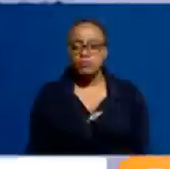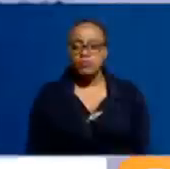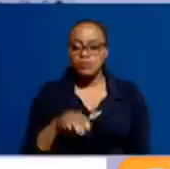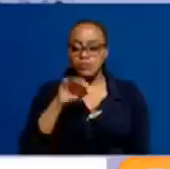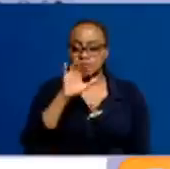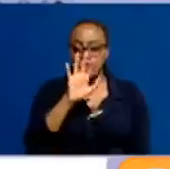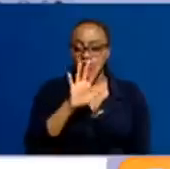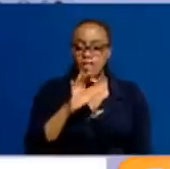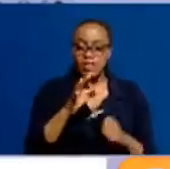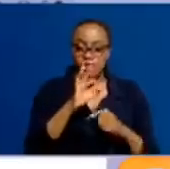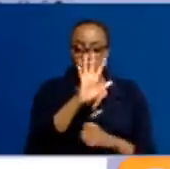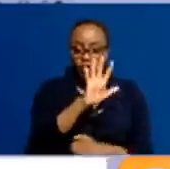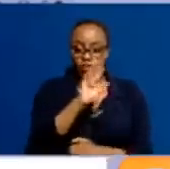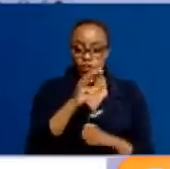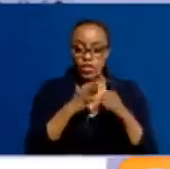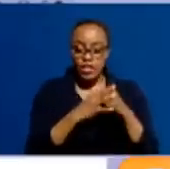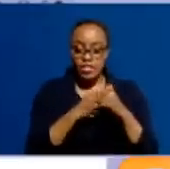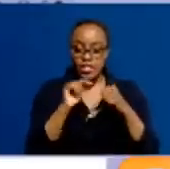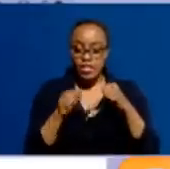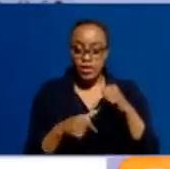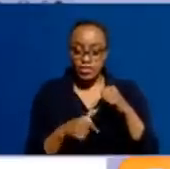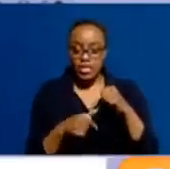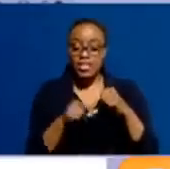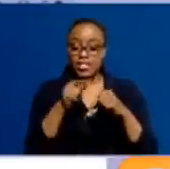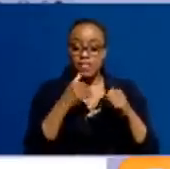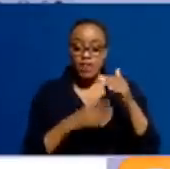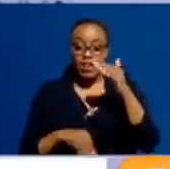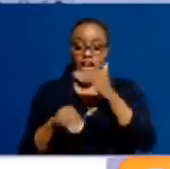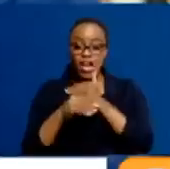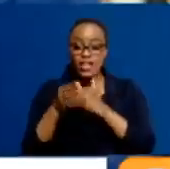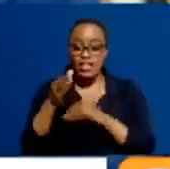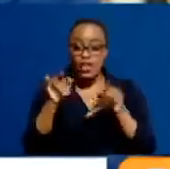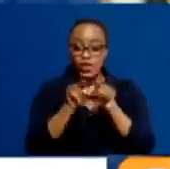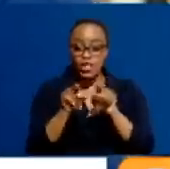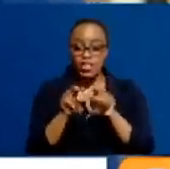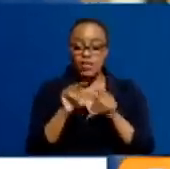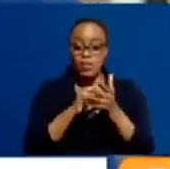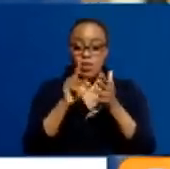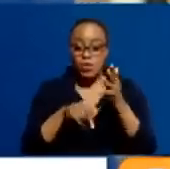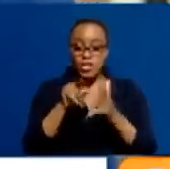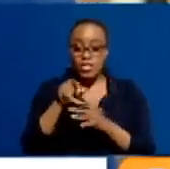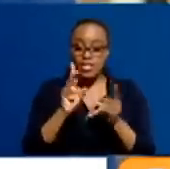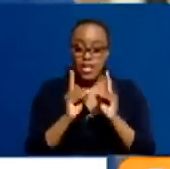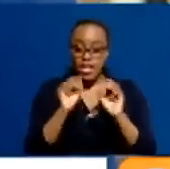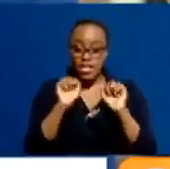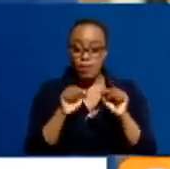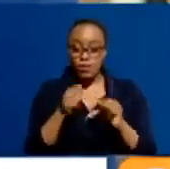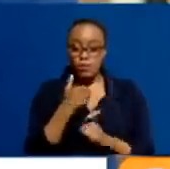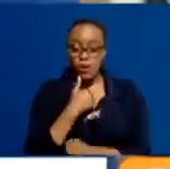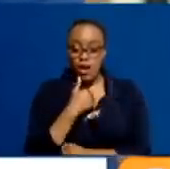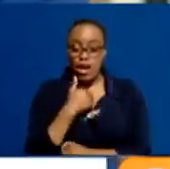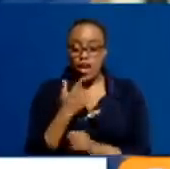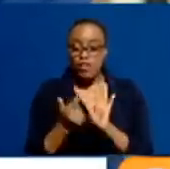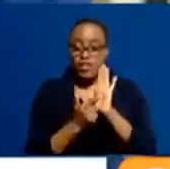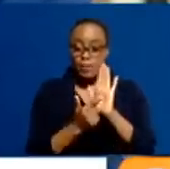508,647 ballots are added on the 10th. So you can see from that data that they present, Mr. Sunguli